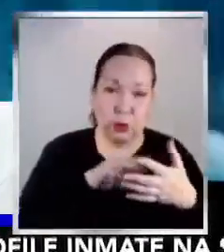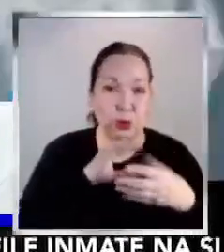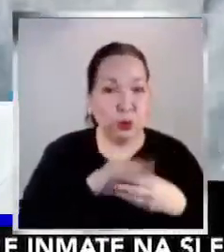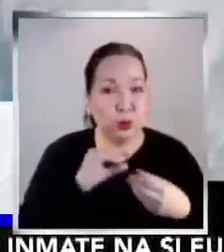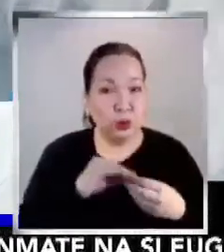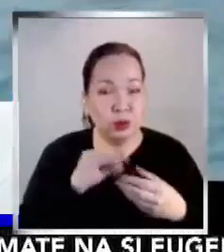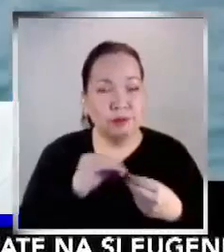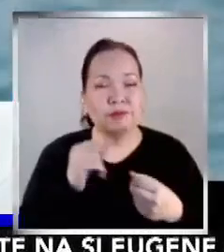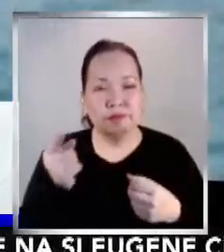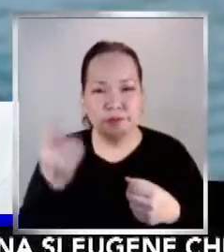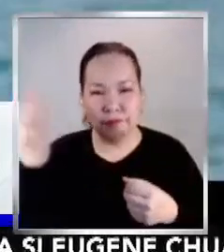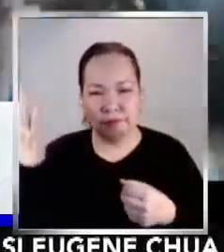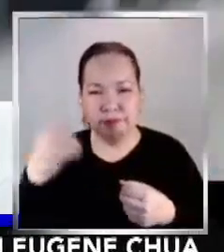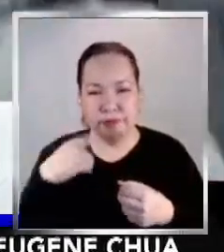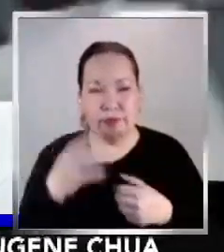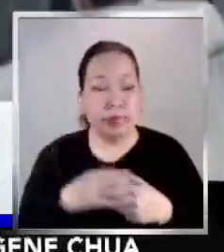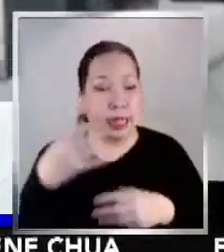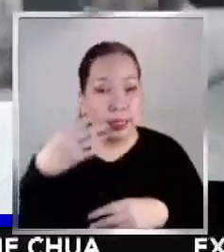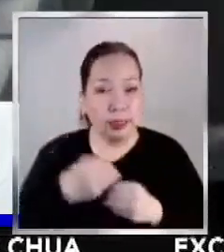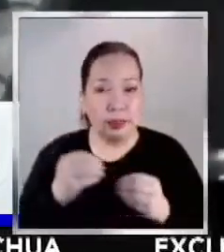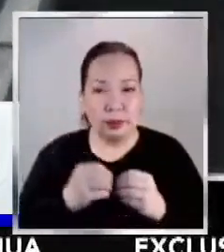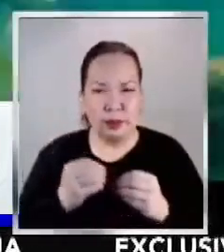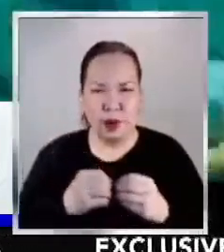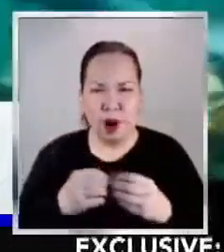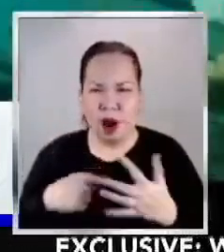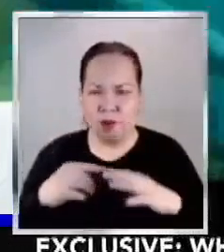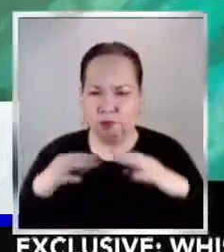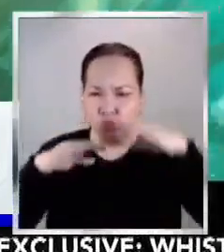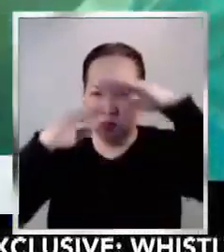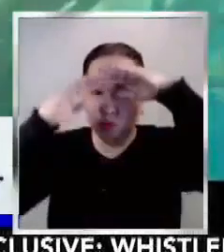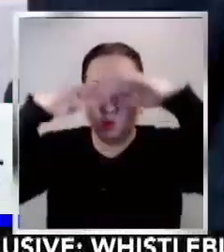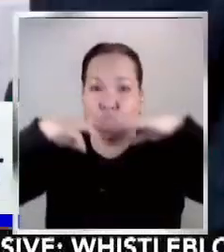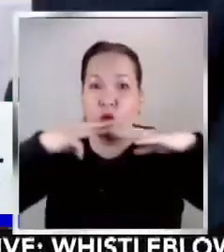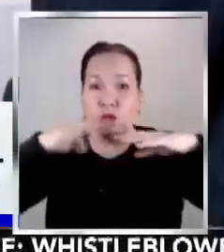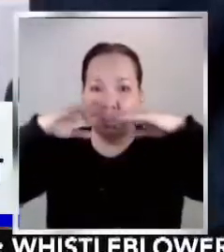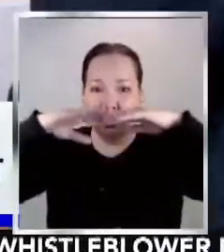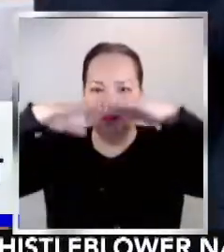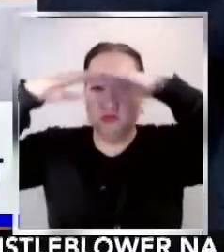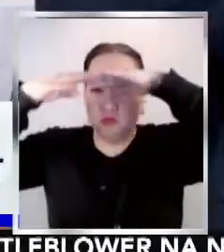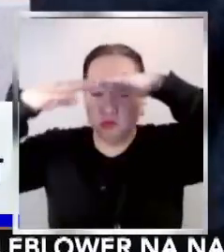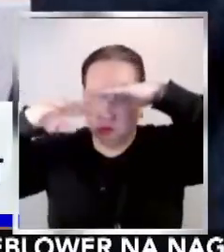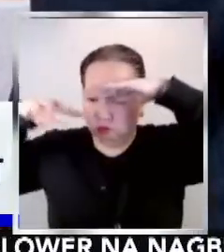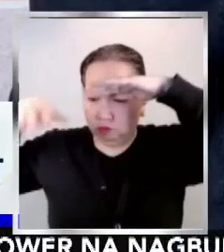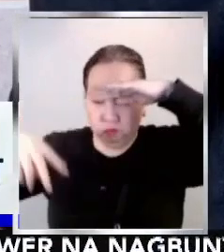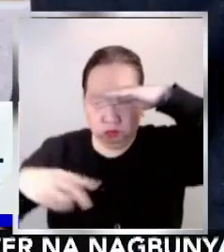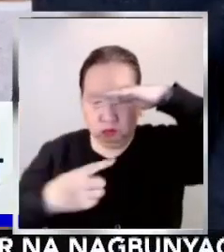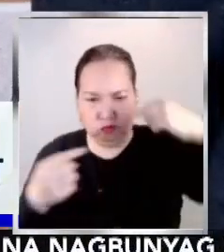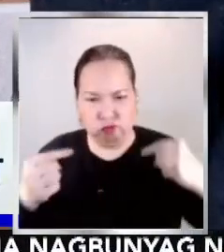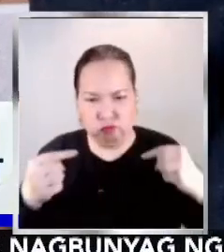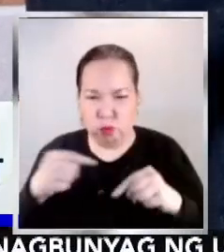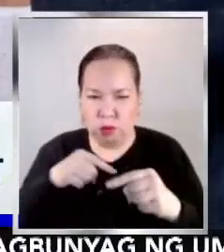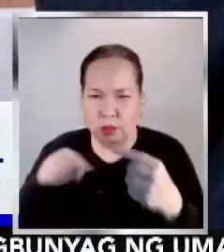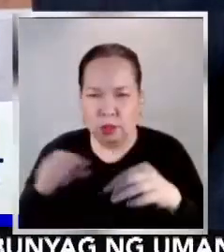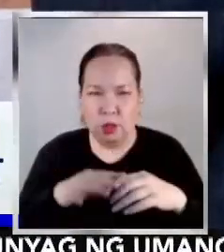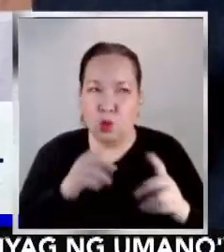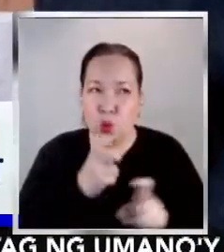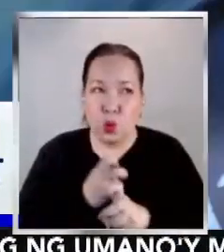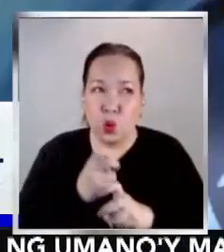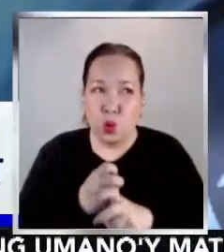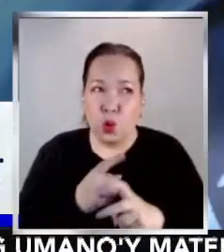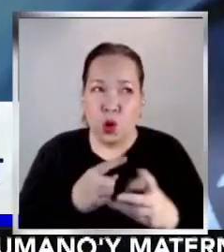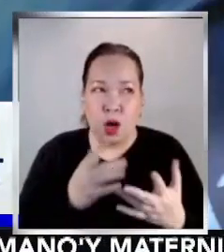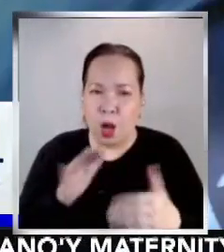mga dapat abangan ang underwater fight scenes. Well, the water work is difficult. It's challenging to fight